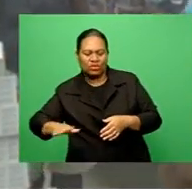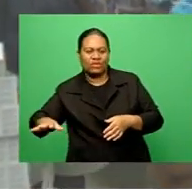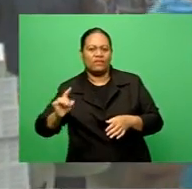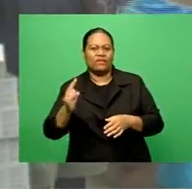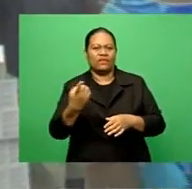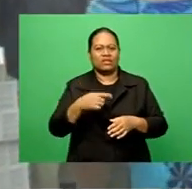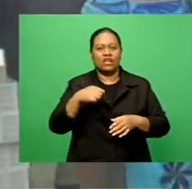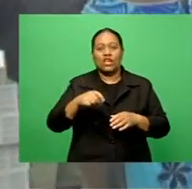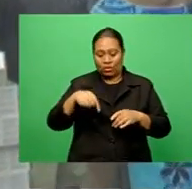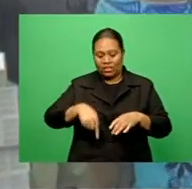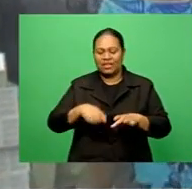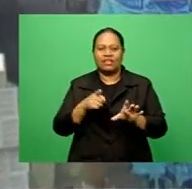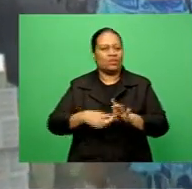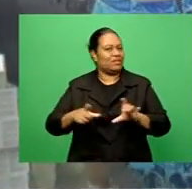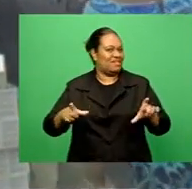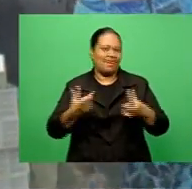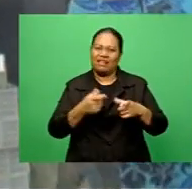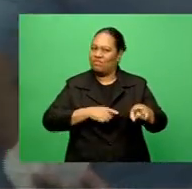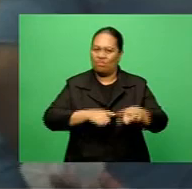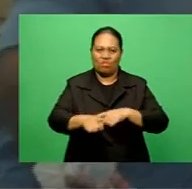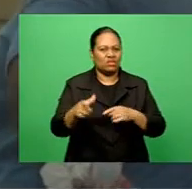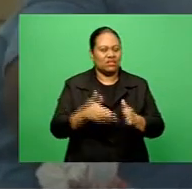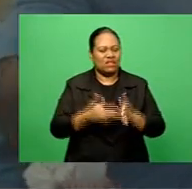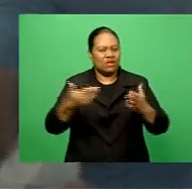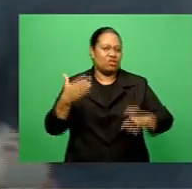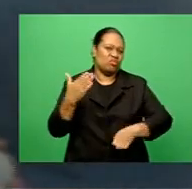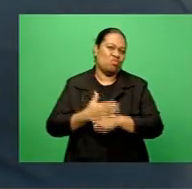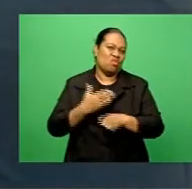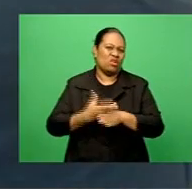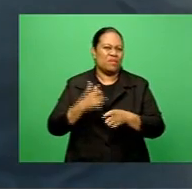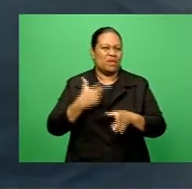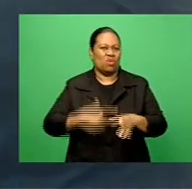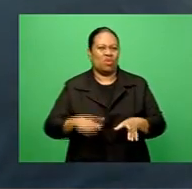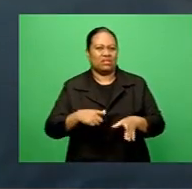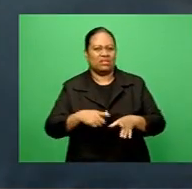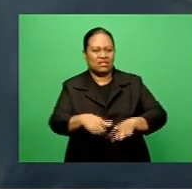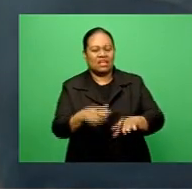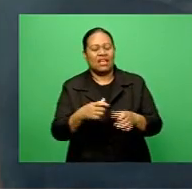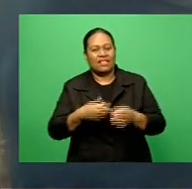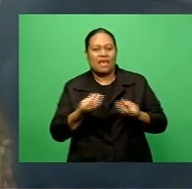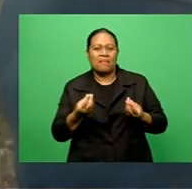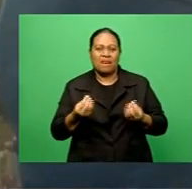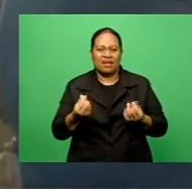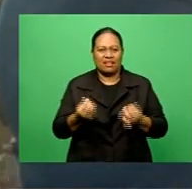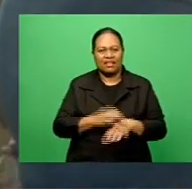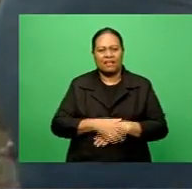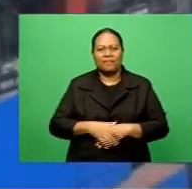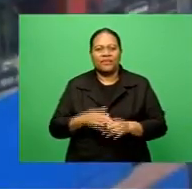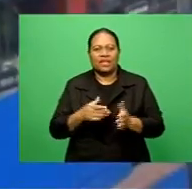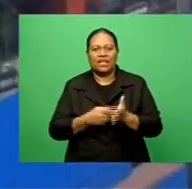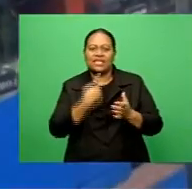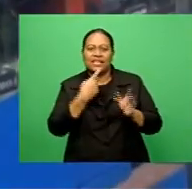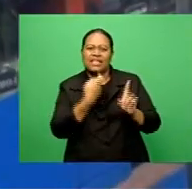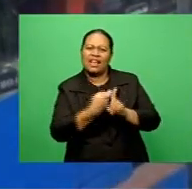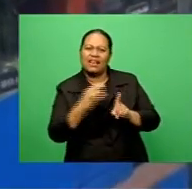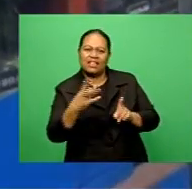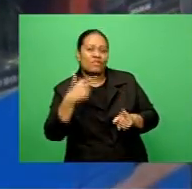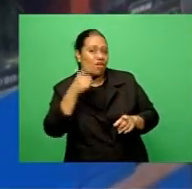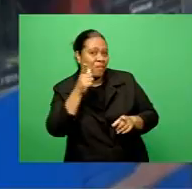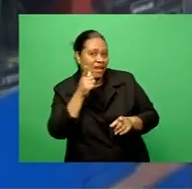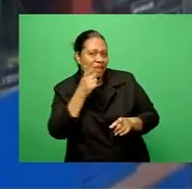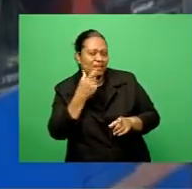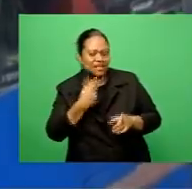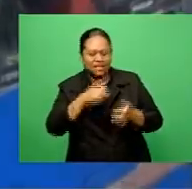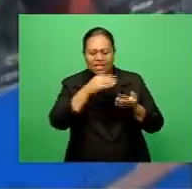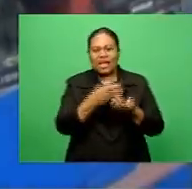was a challenging year and they had to work with a tight budget. Kalisita from Tongalevu village, Lami, says she had put some money